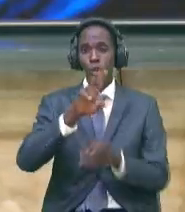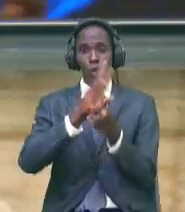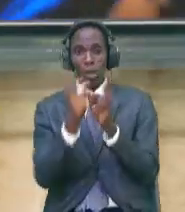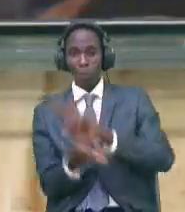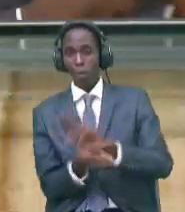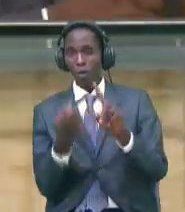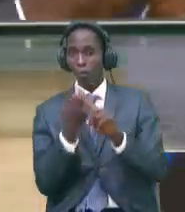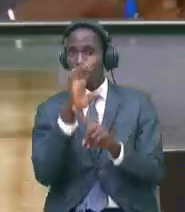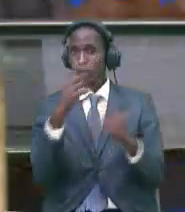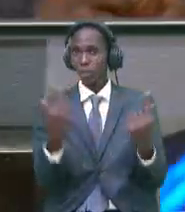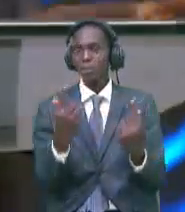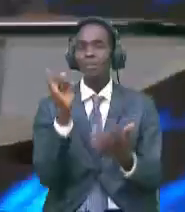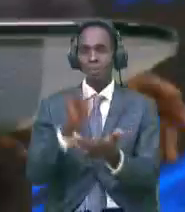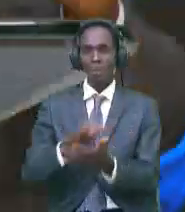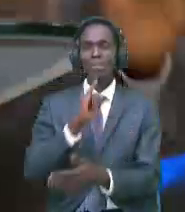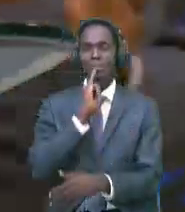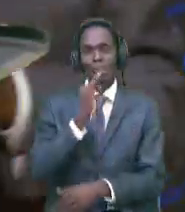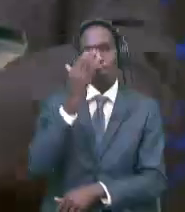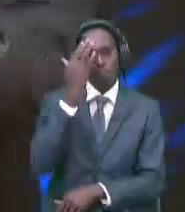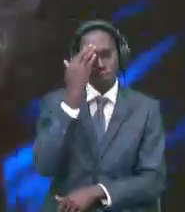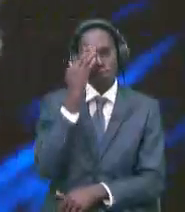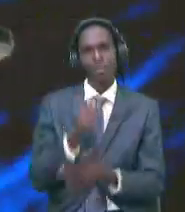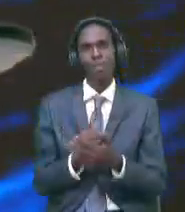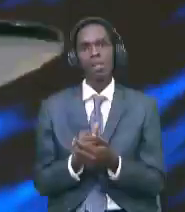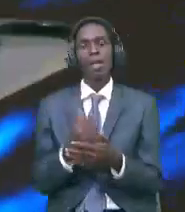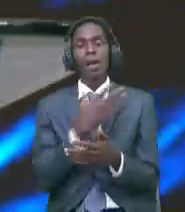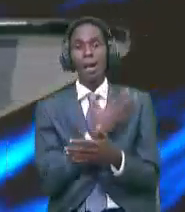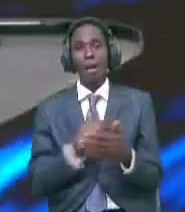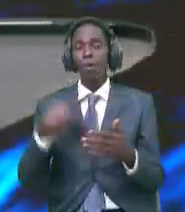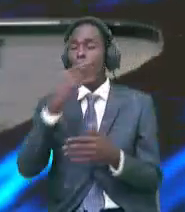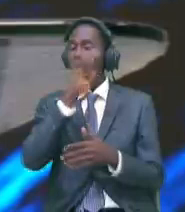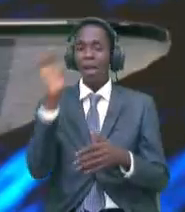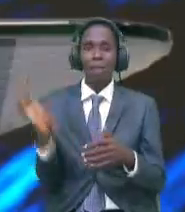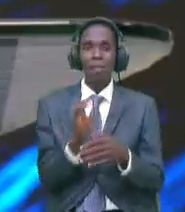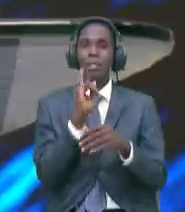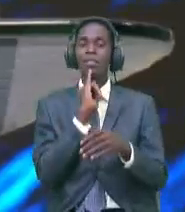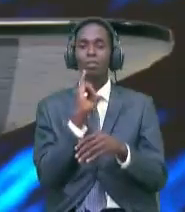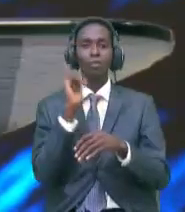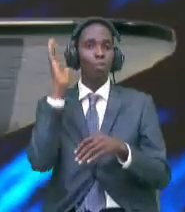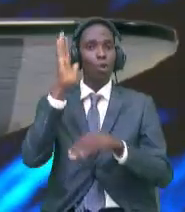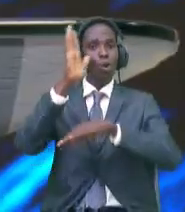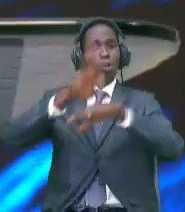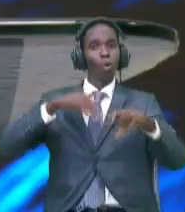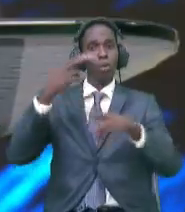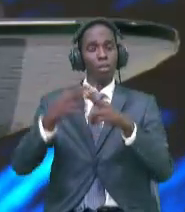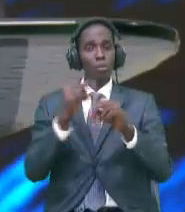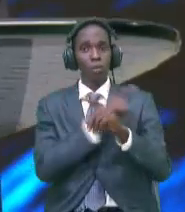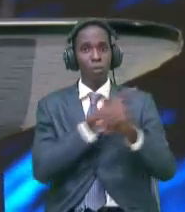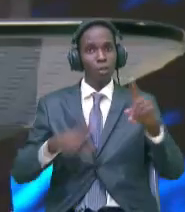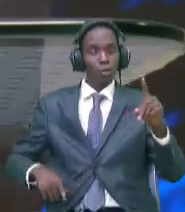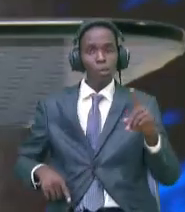And then that whosoever will call on the name of the Lord, whosoever will believe, you